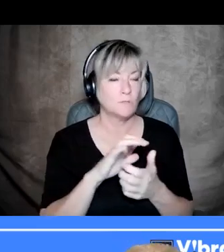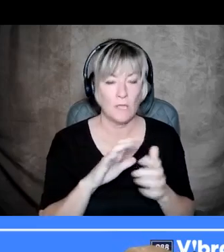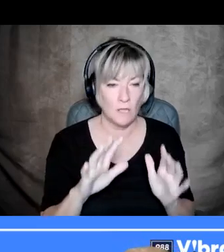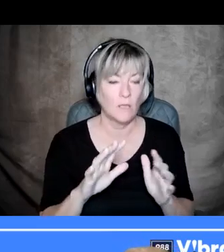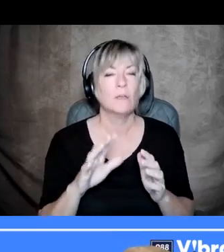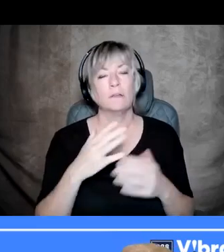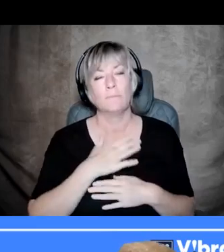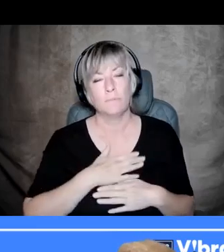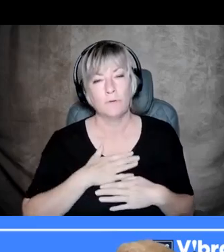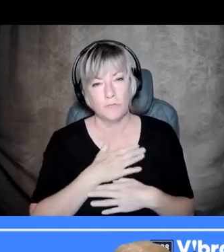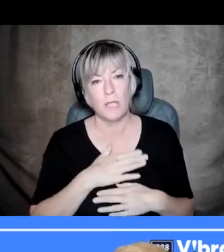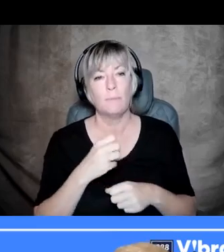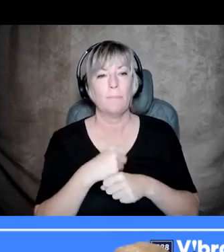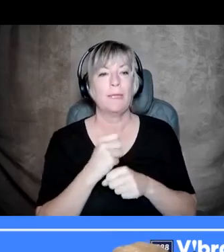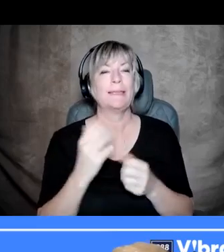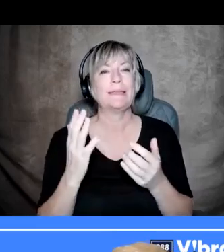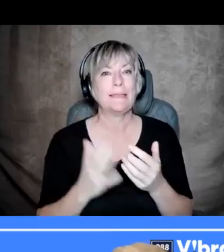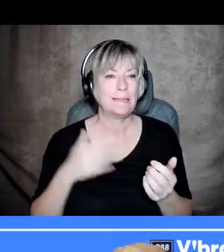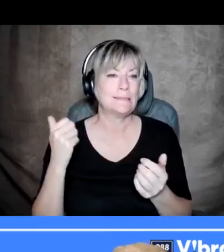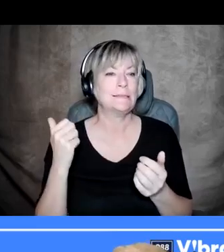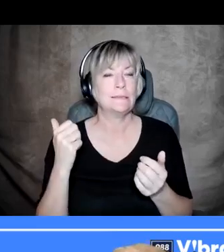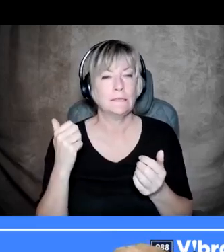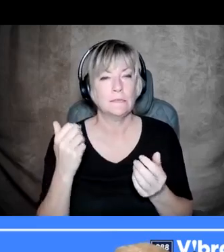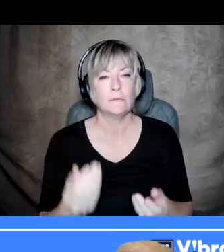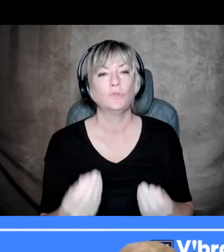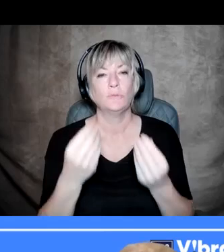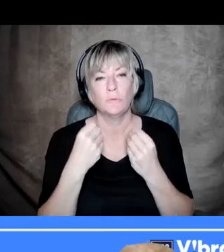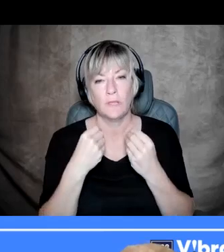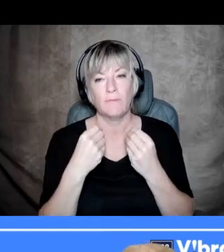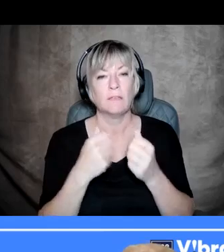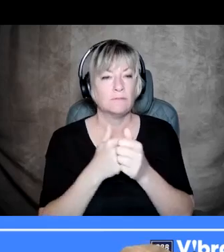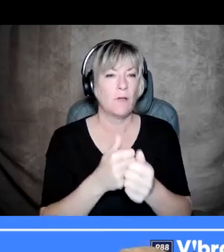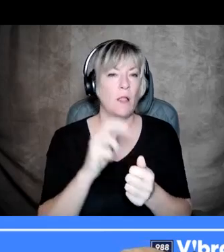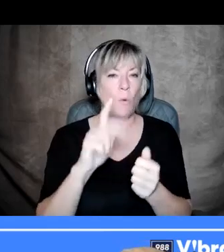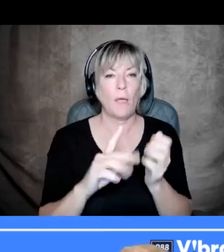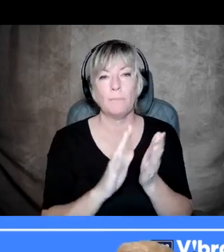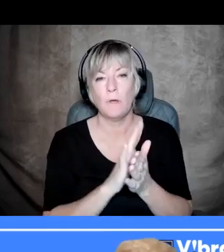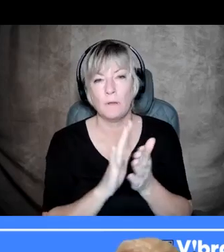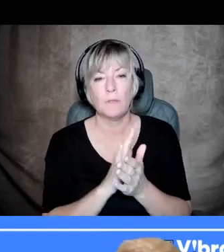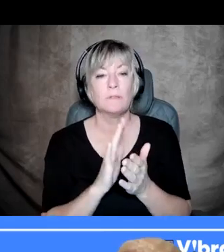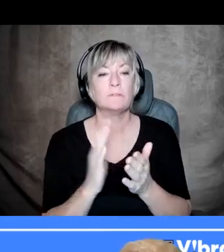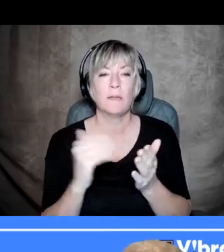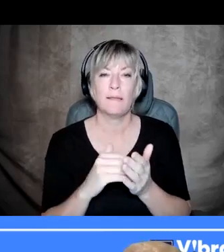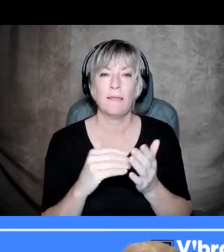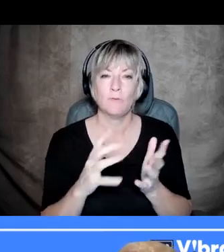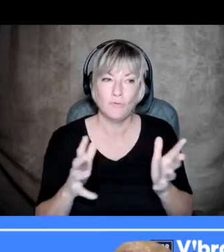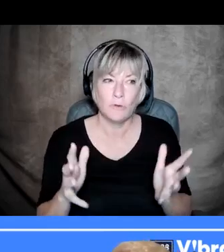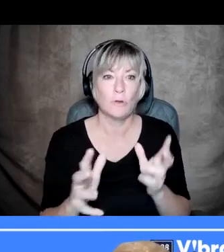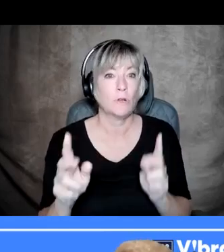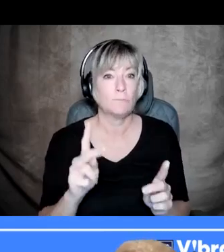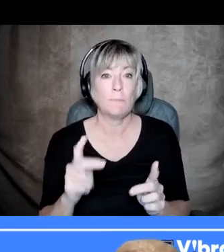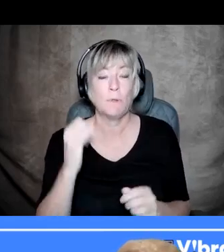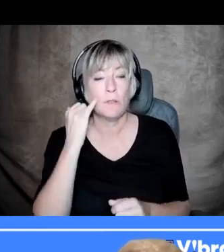really appreciate you making it easy, giving us those follow-up documents. And so again, encourage folks to leave in the chat if they